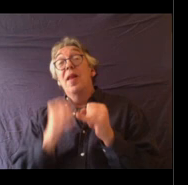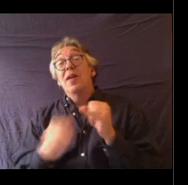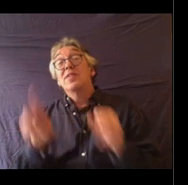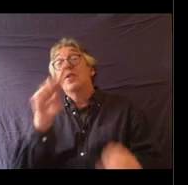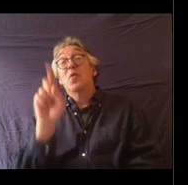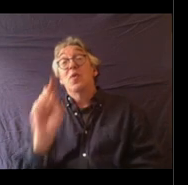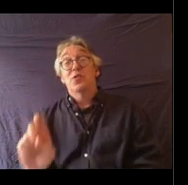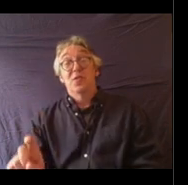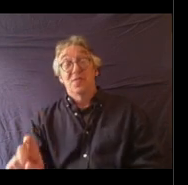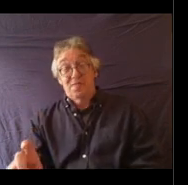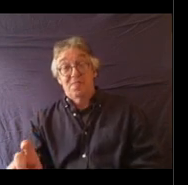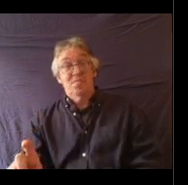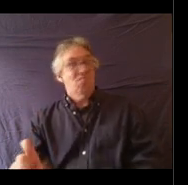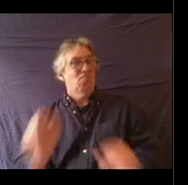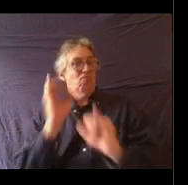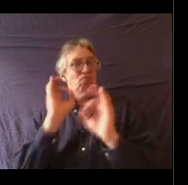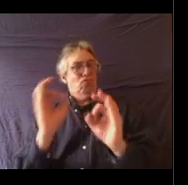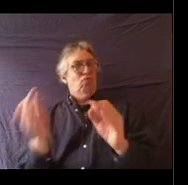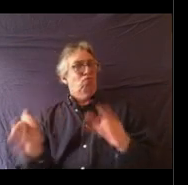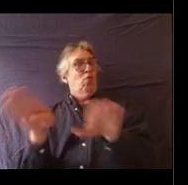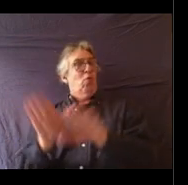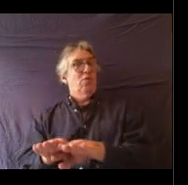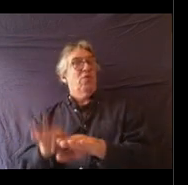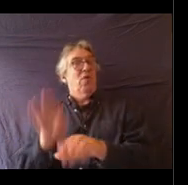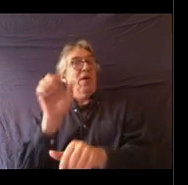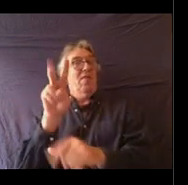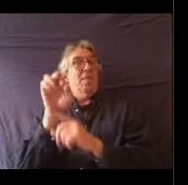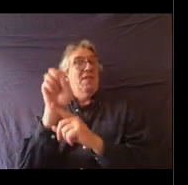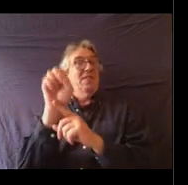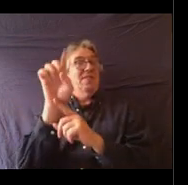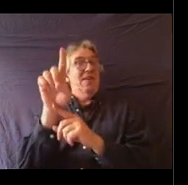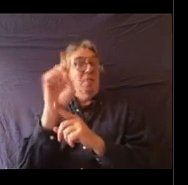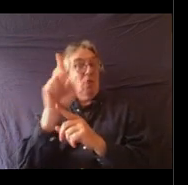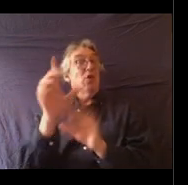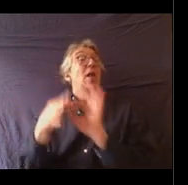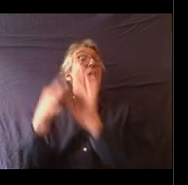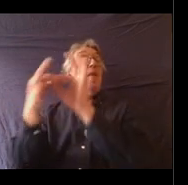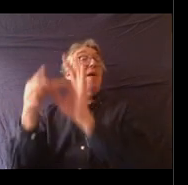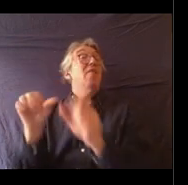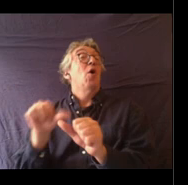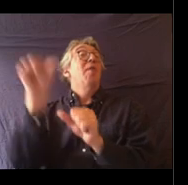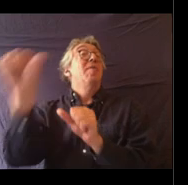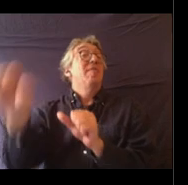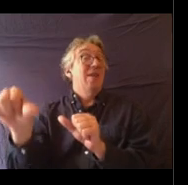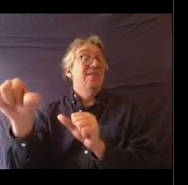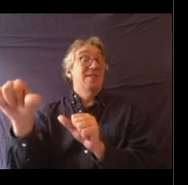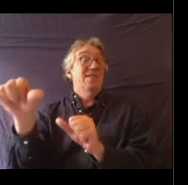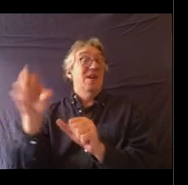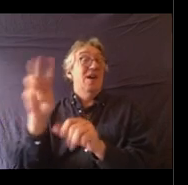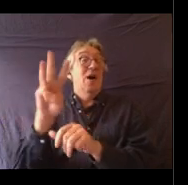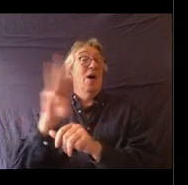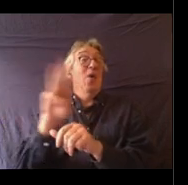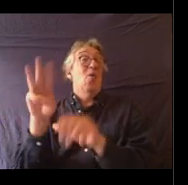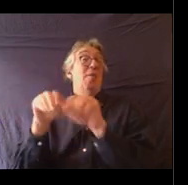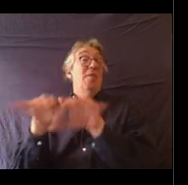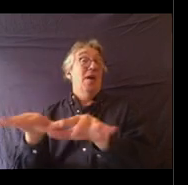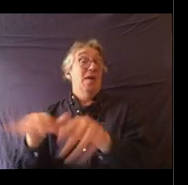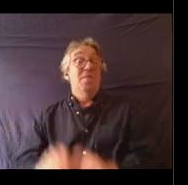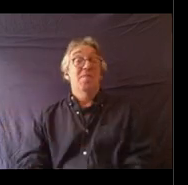or finishes off this topic on the AVMSD and links already to the next topic, which Alejandro mentioned earlier,